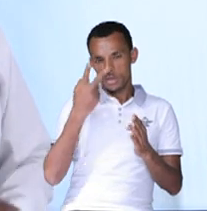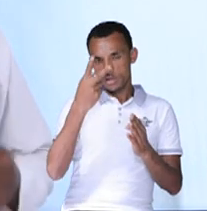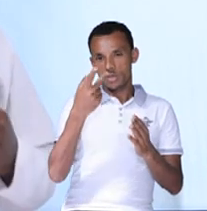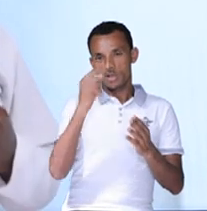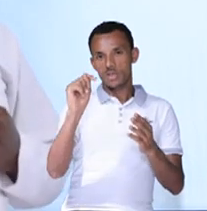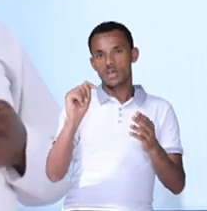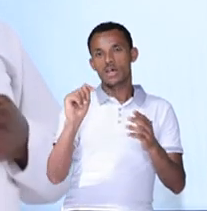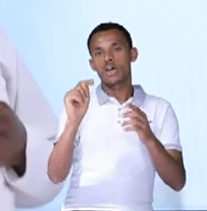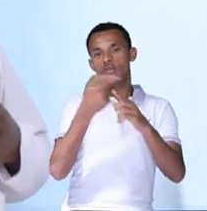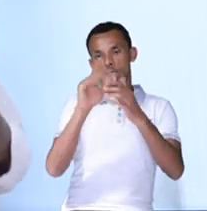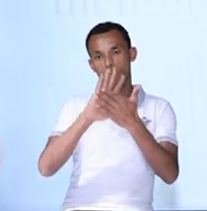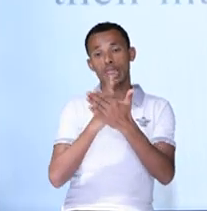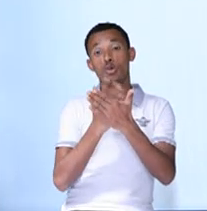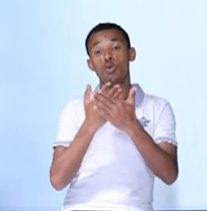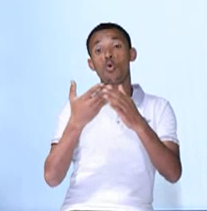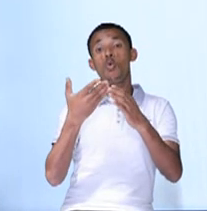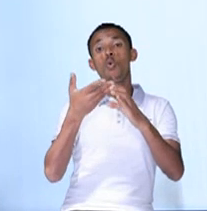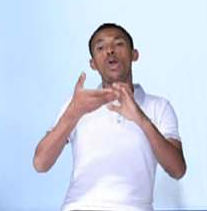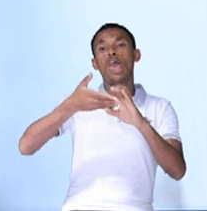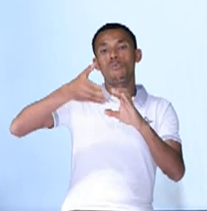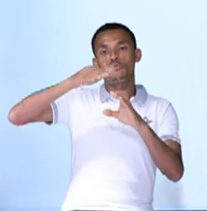between concave and convex polygon.